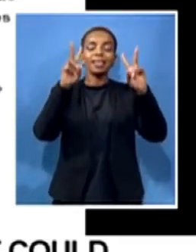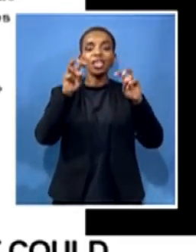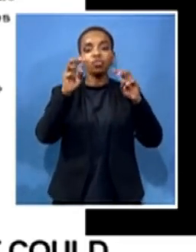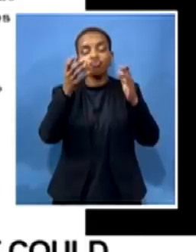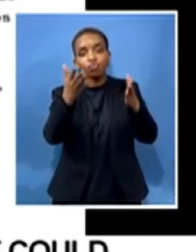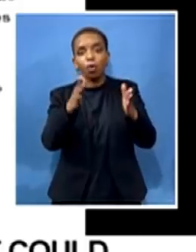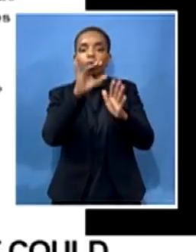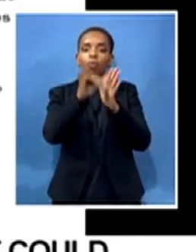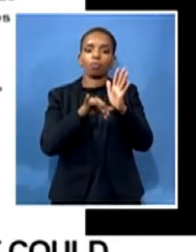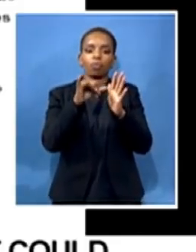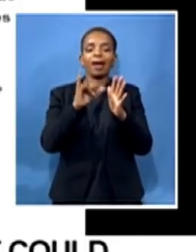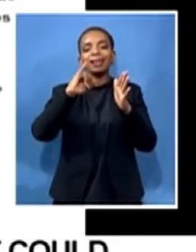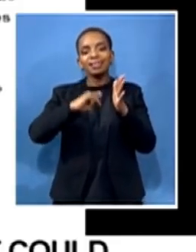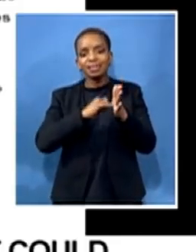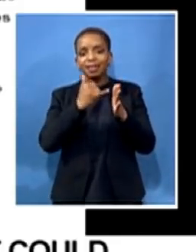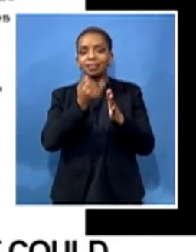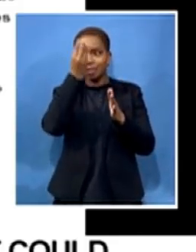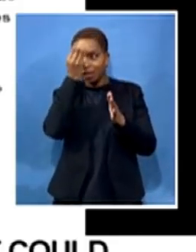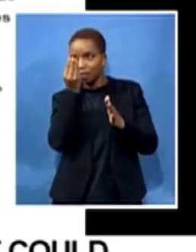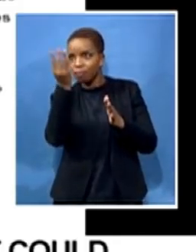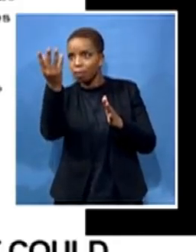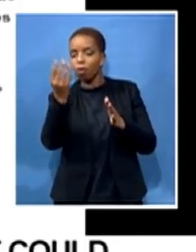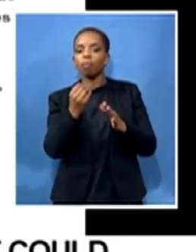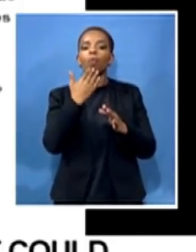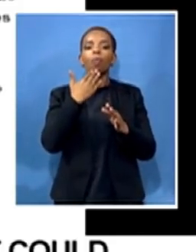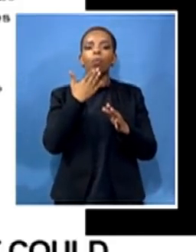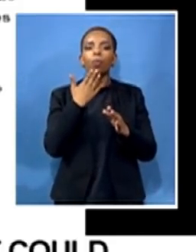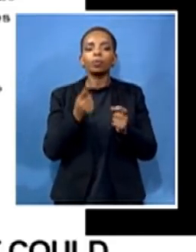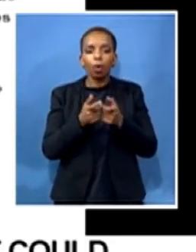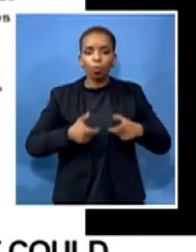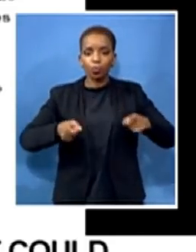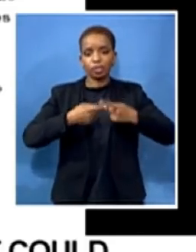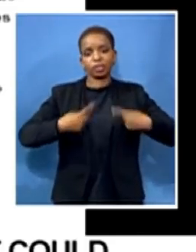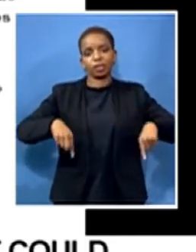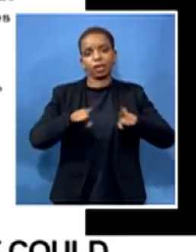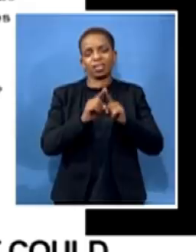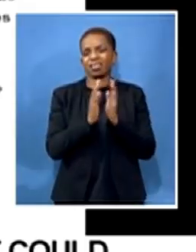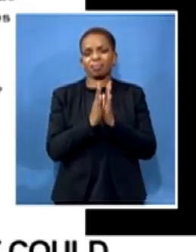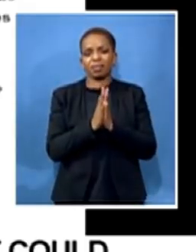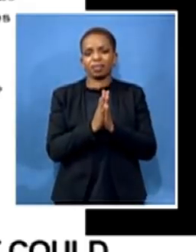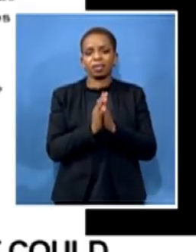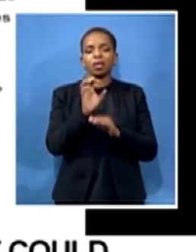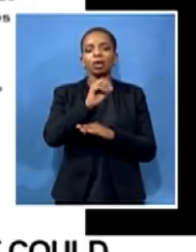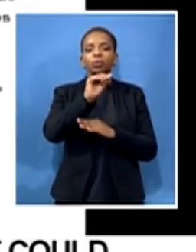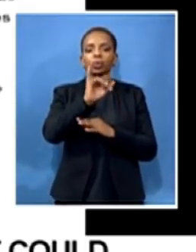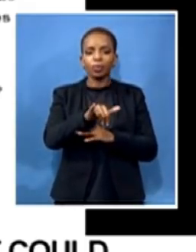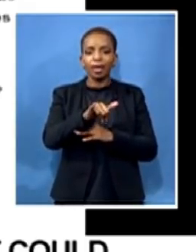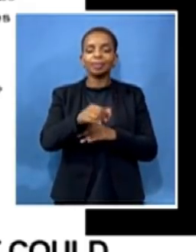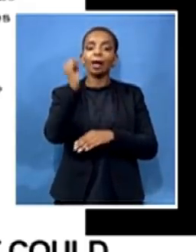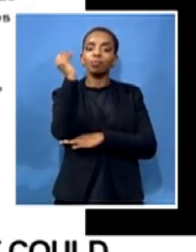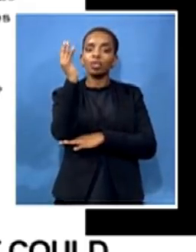host officials so that the presentations can be finalized, and we will also raise issues after